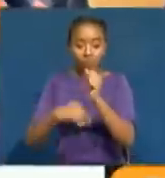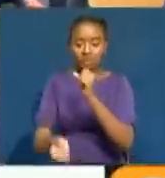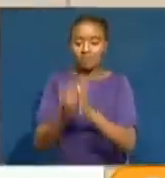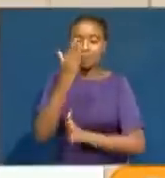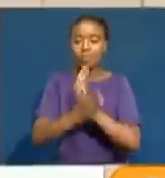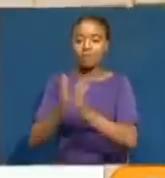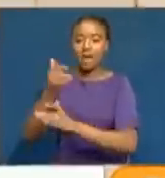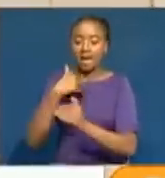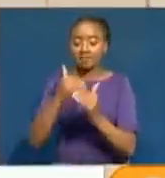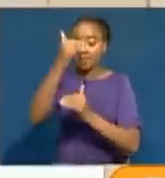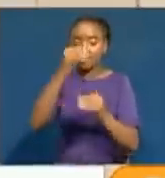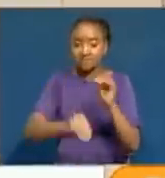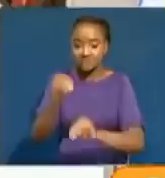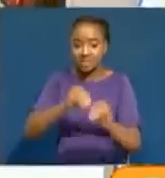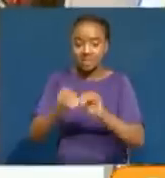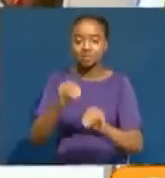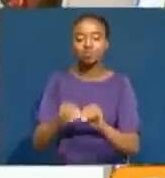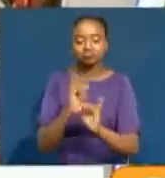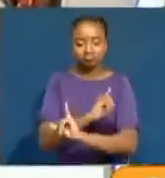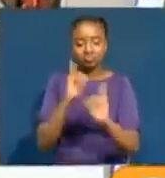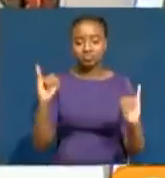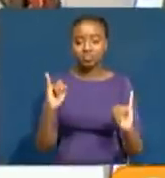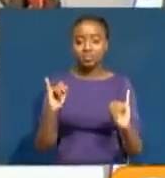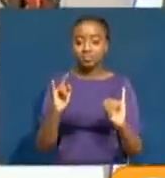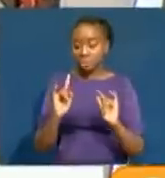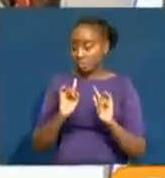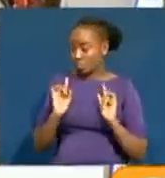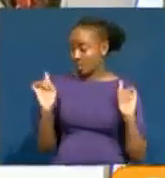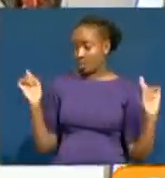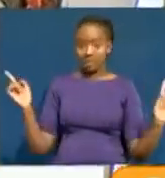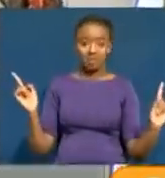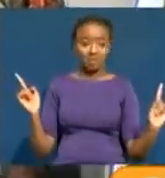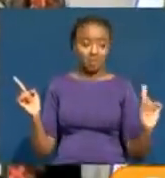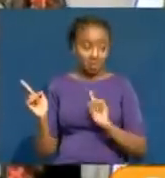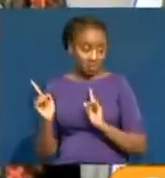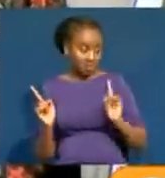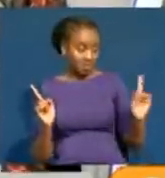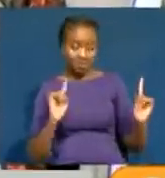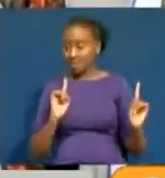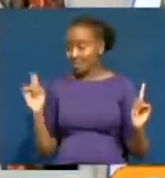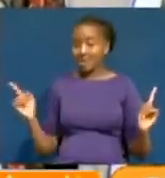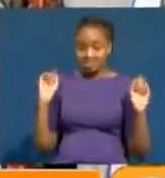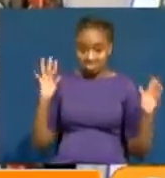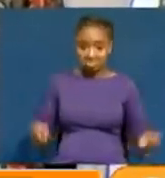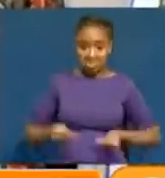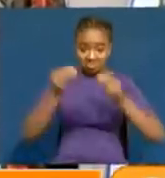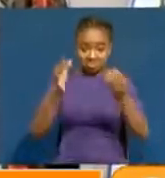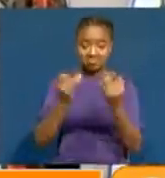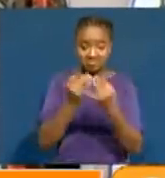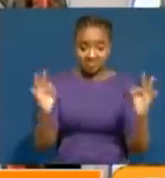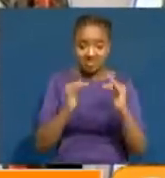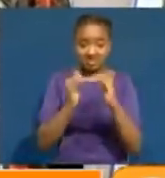and credible exercise next year. None of us can be able to deliver free, fair and